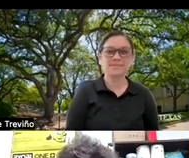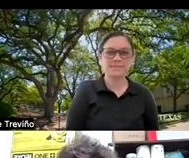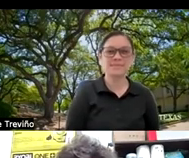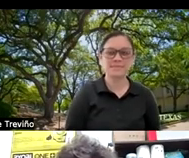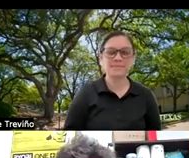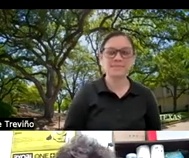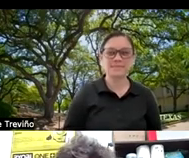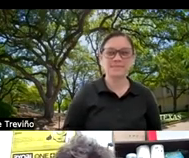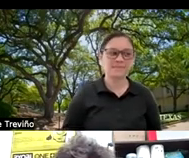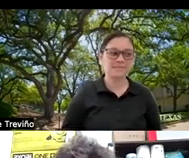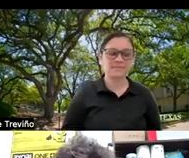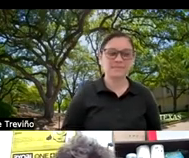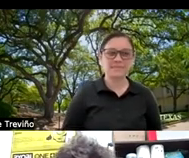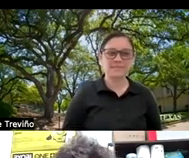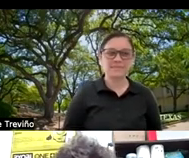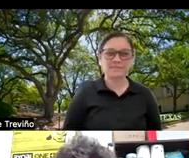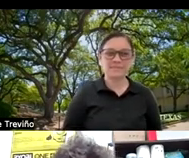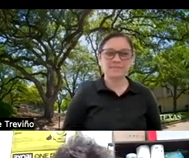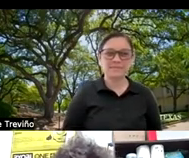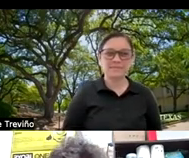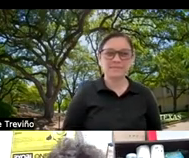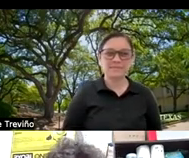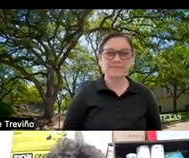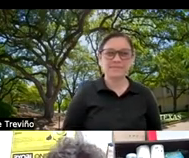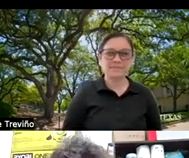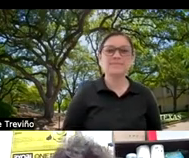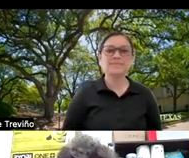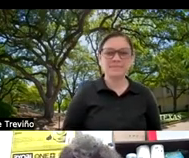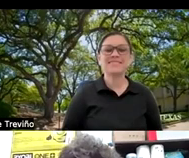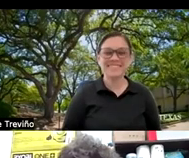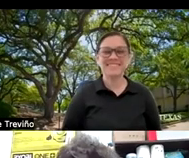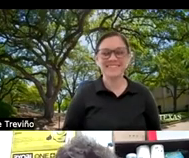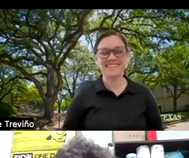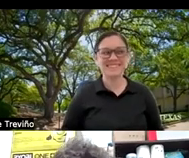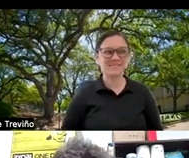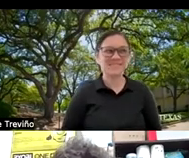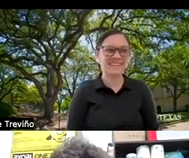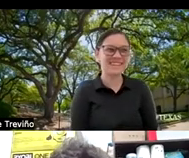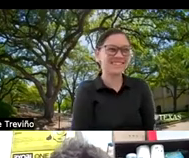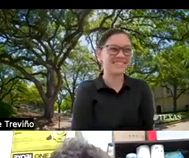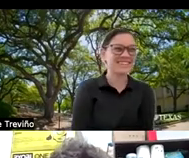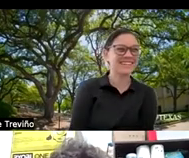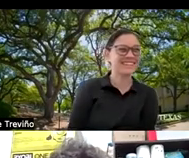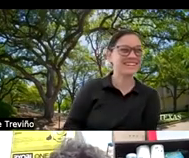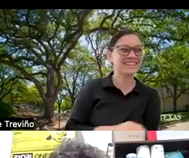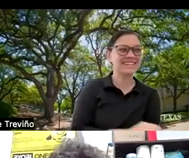children. So that's a good thing for me to remember. Awesome. Thank you.